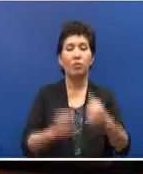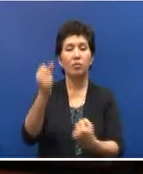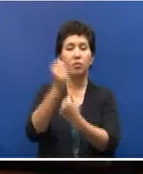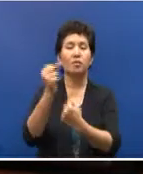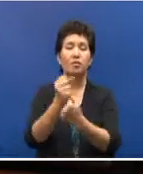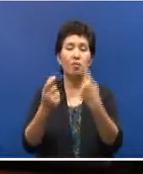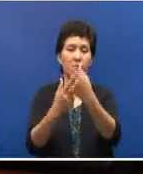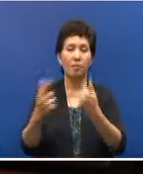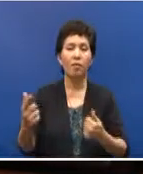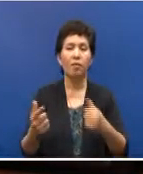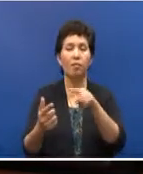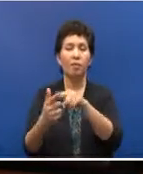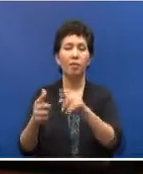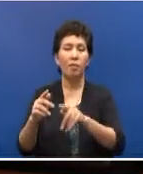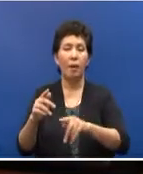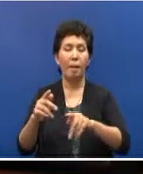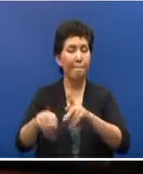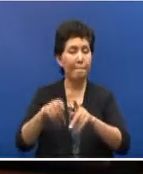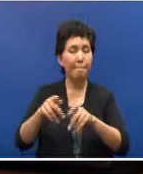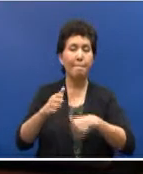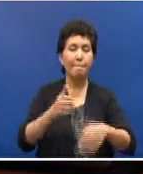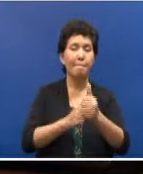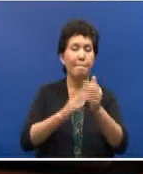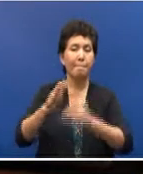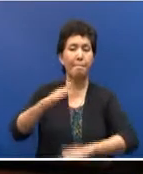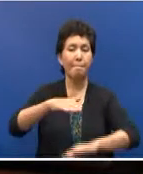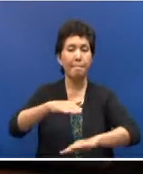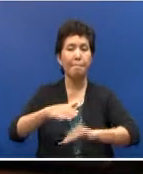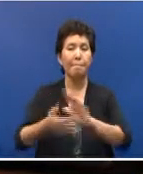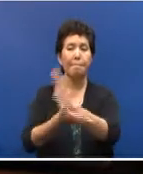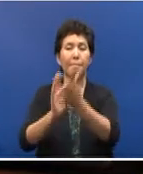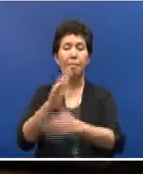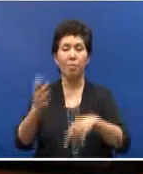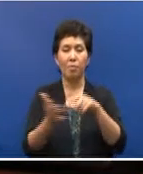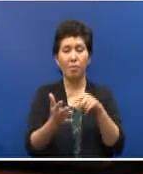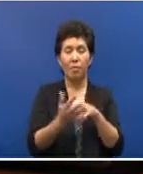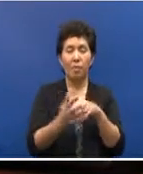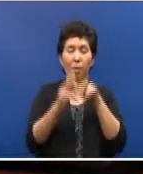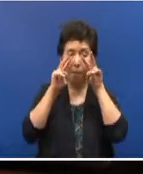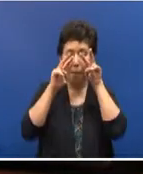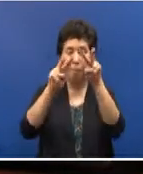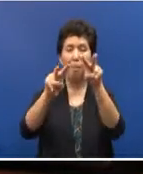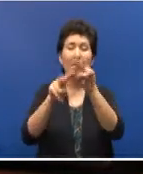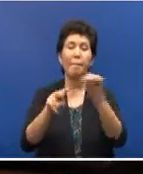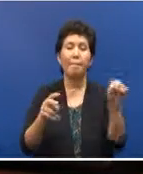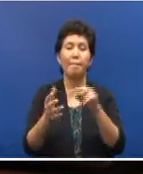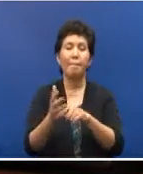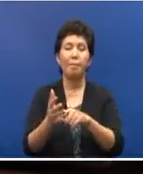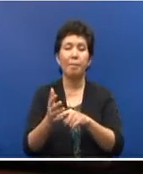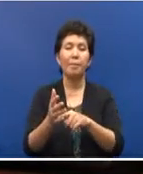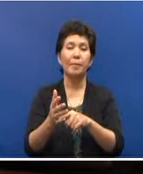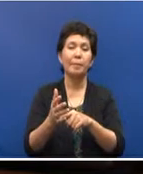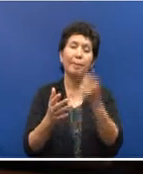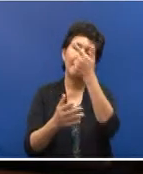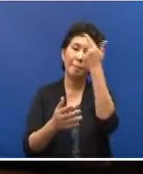for the Nazism. Okay, so from these points of view, racism and ethnocentrism